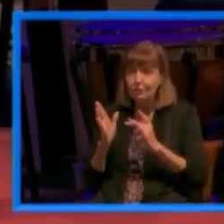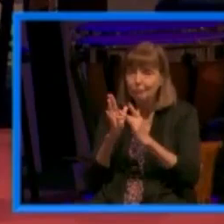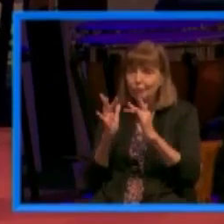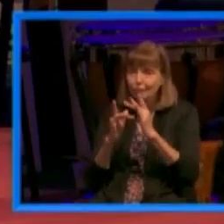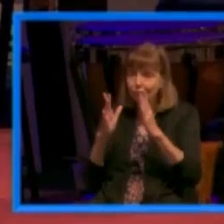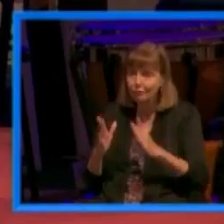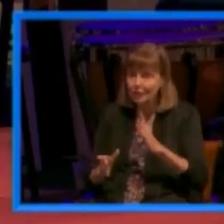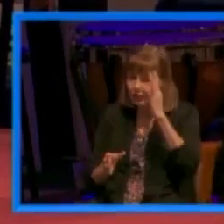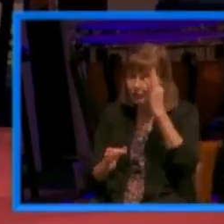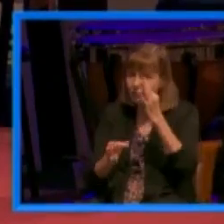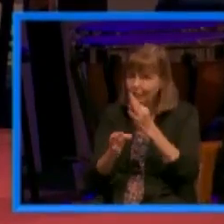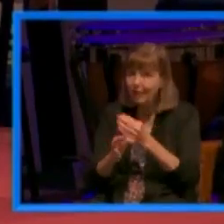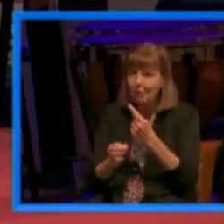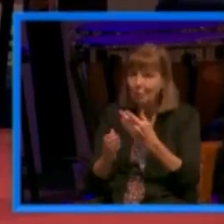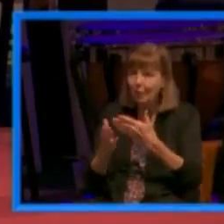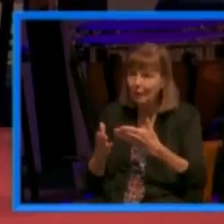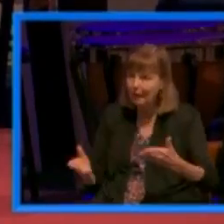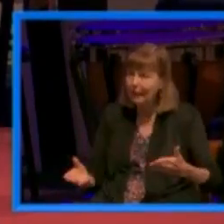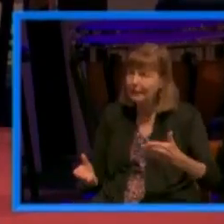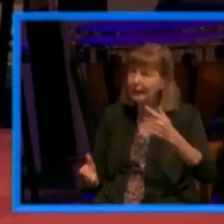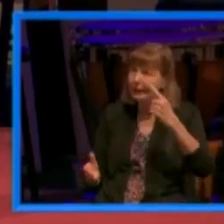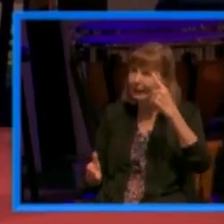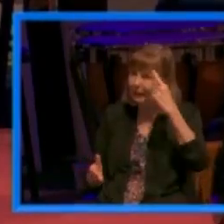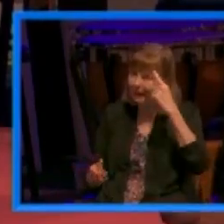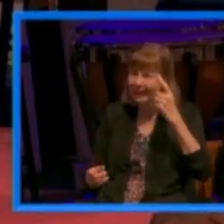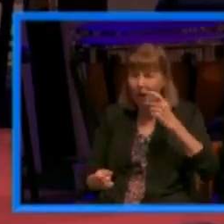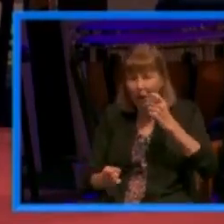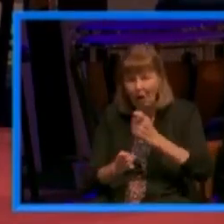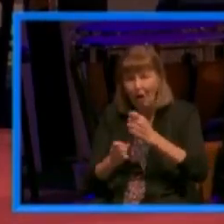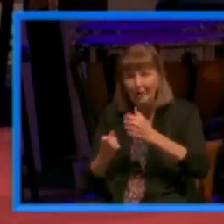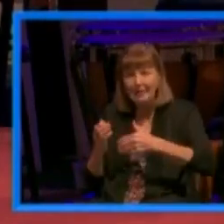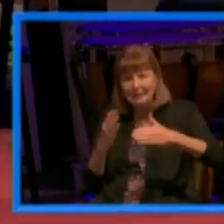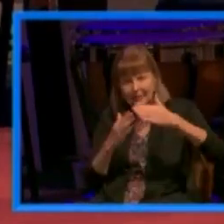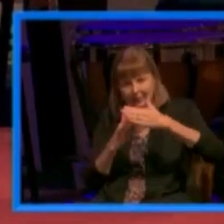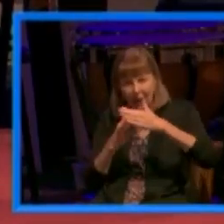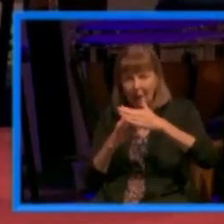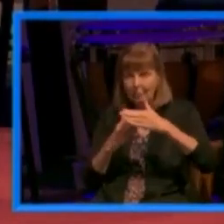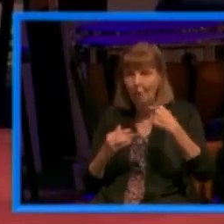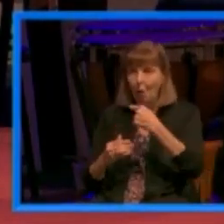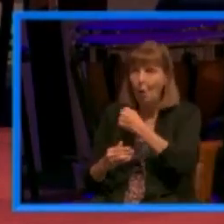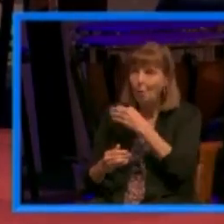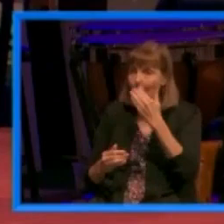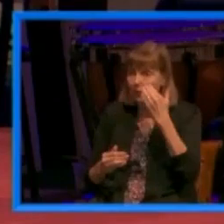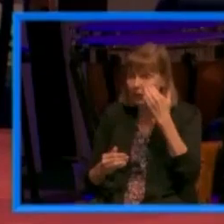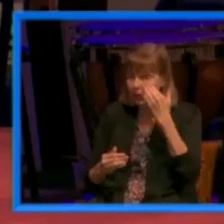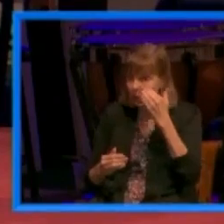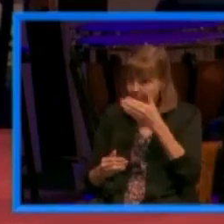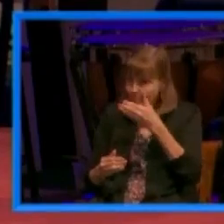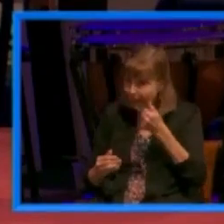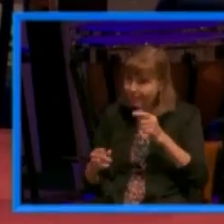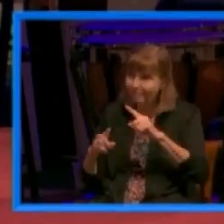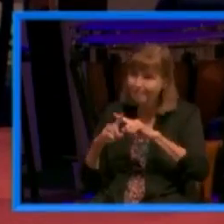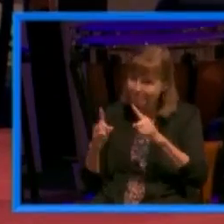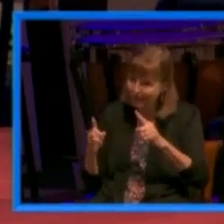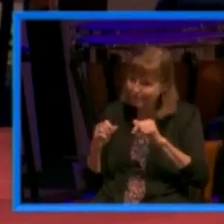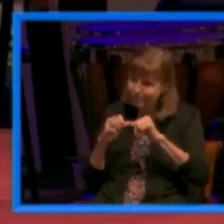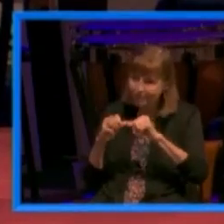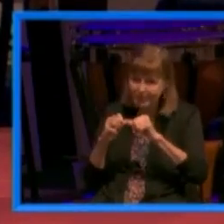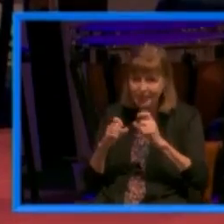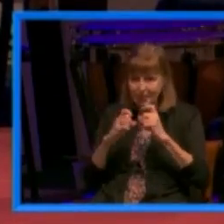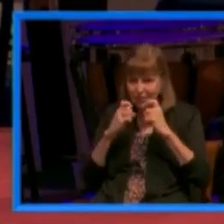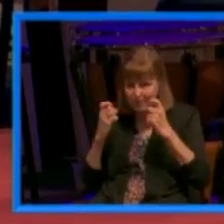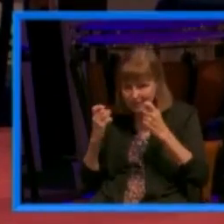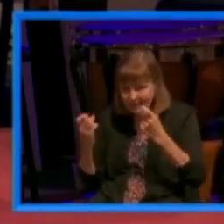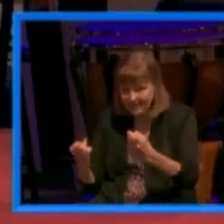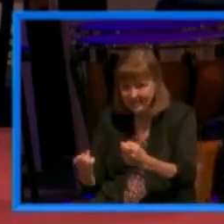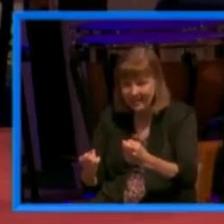think we battle with the most, is the fact that we know better and yet we sin. That the shame and the guilt of a